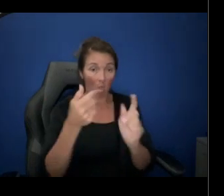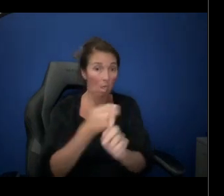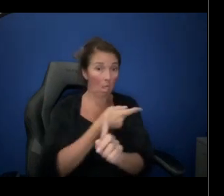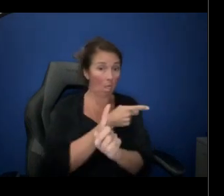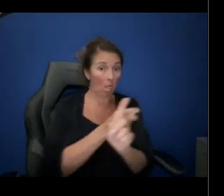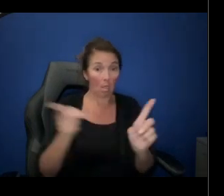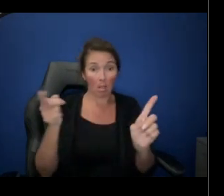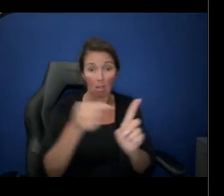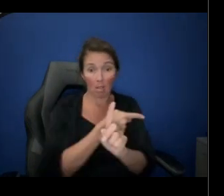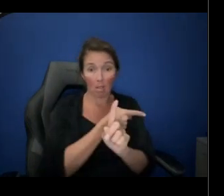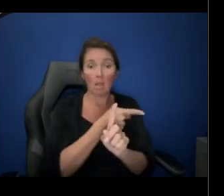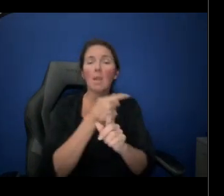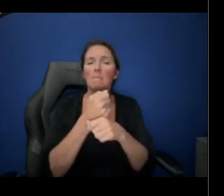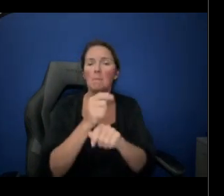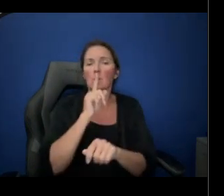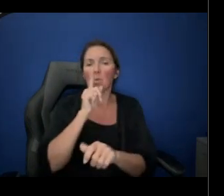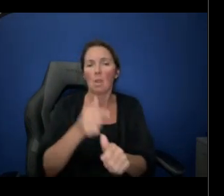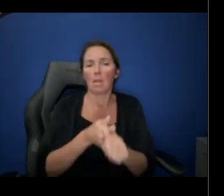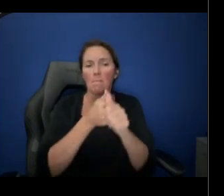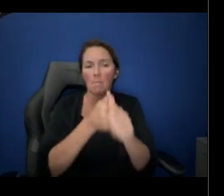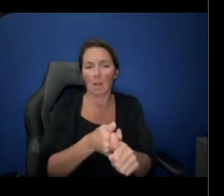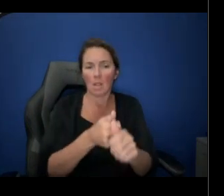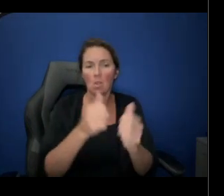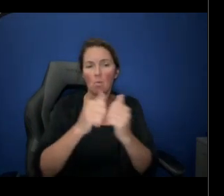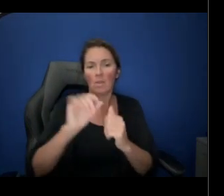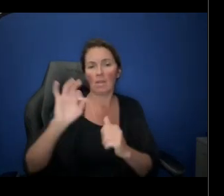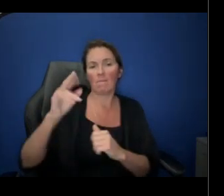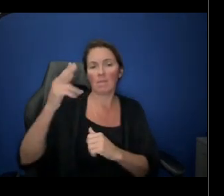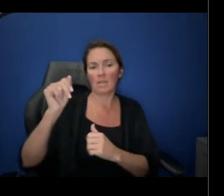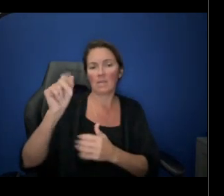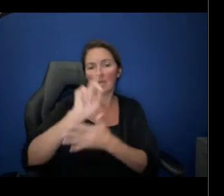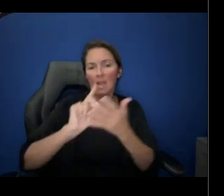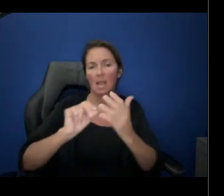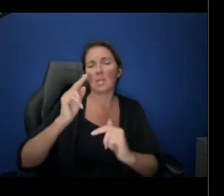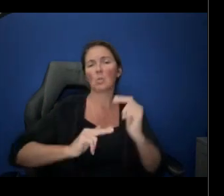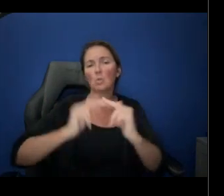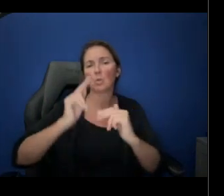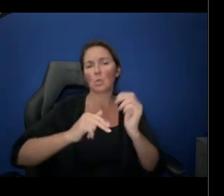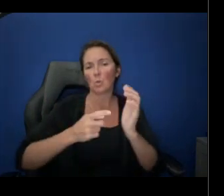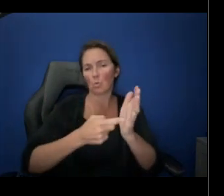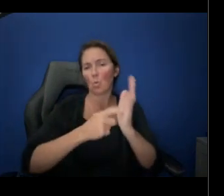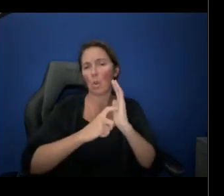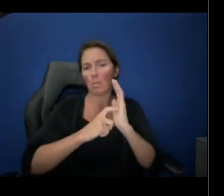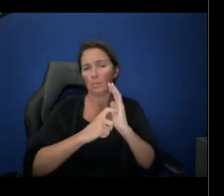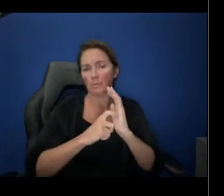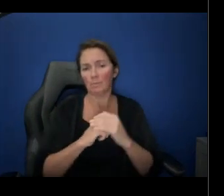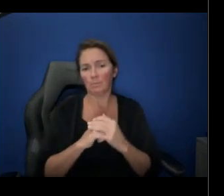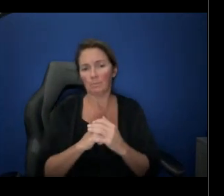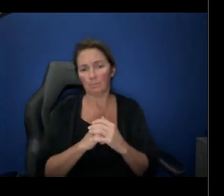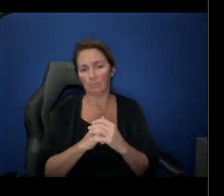deviation, ensures compliance with the FHA's design and construction